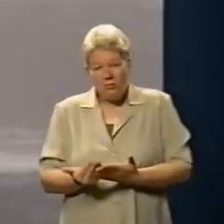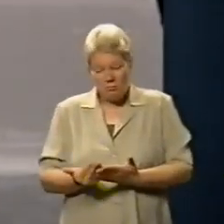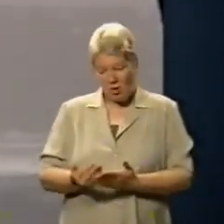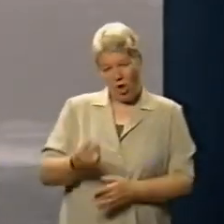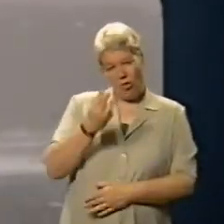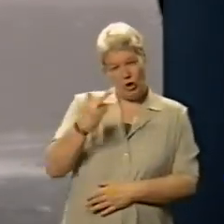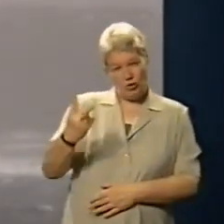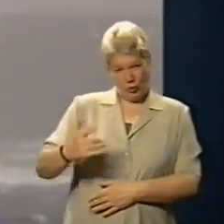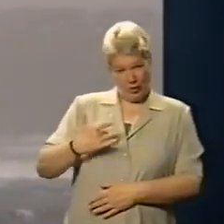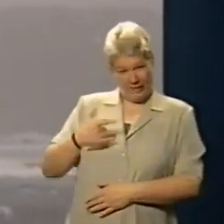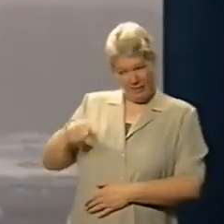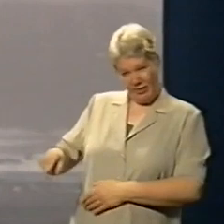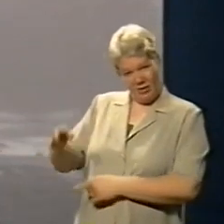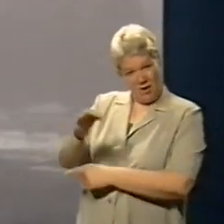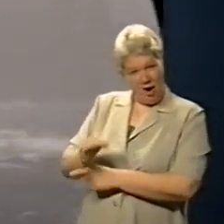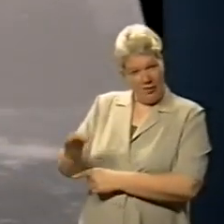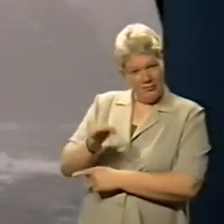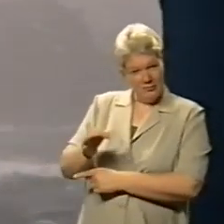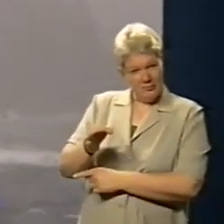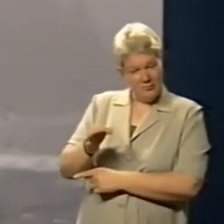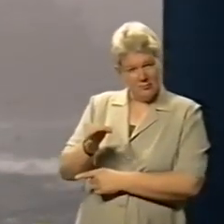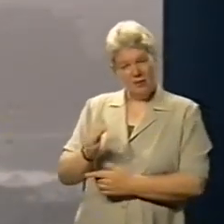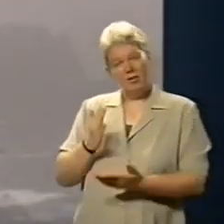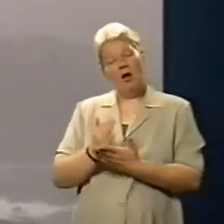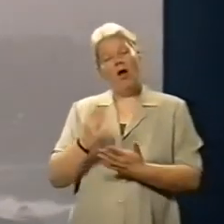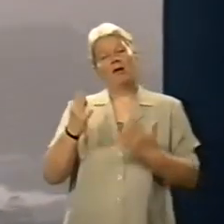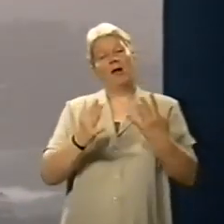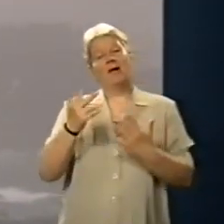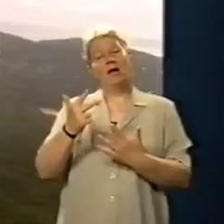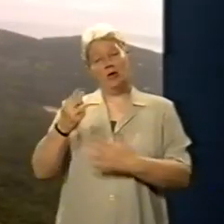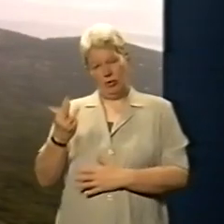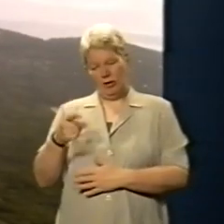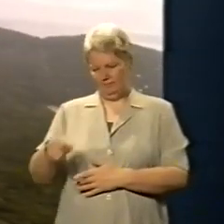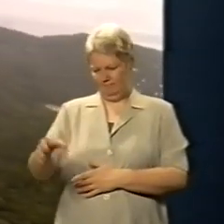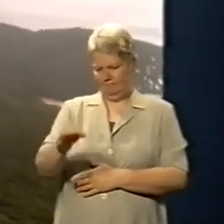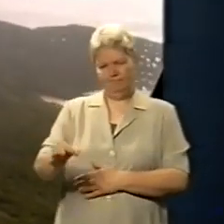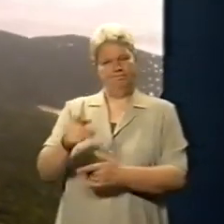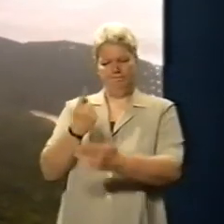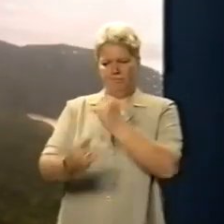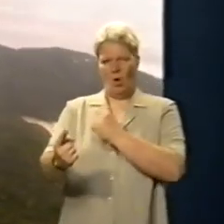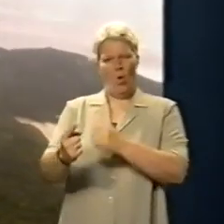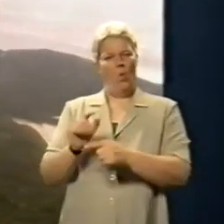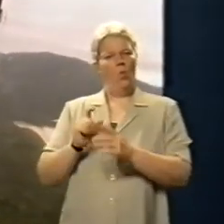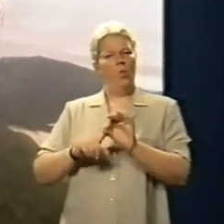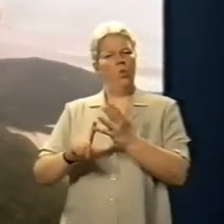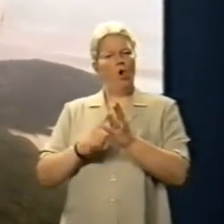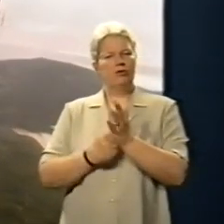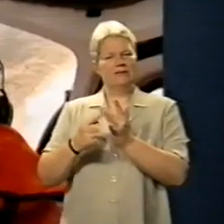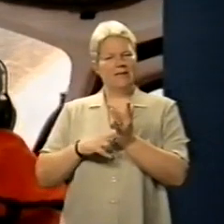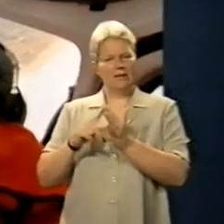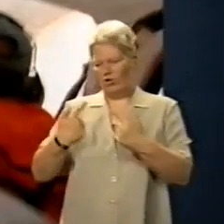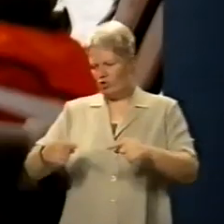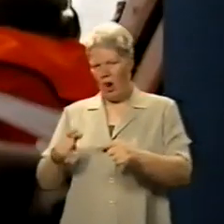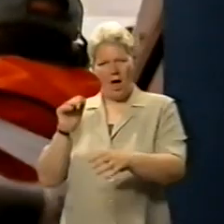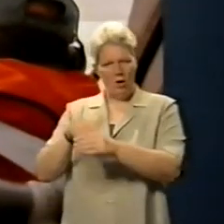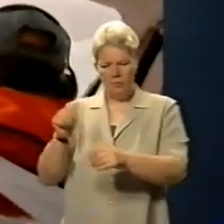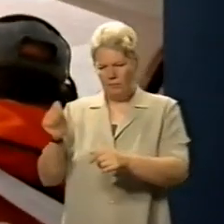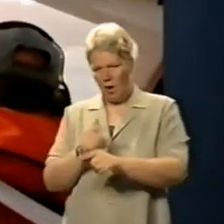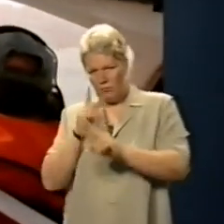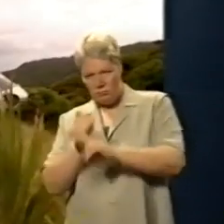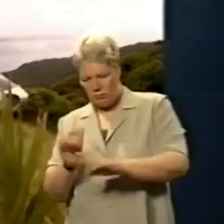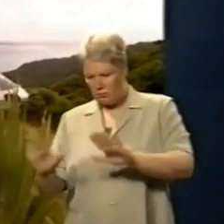the island we're heading for. In 1983, Codfish Island was made a quarantined nature reserve. It became a sanctuary to